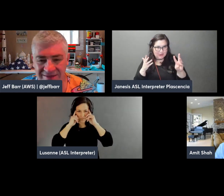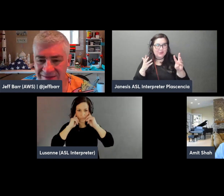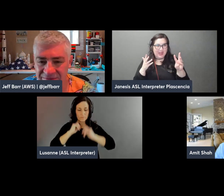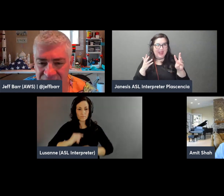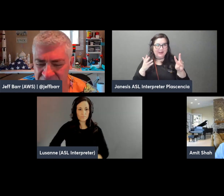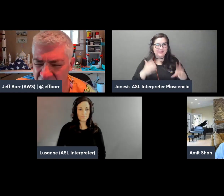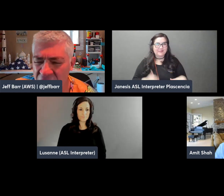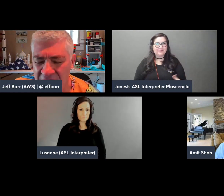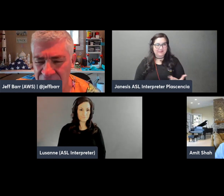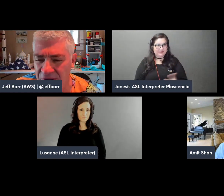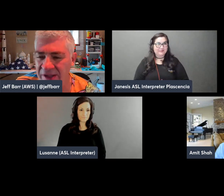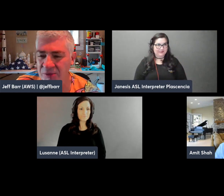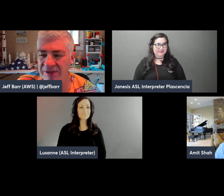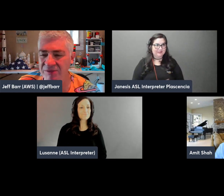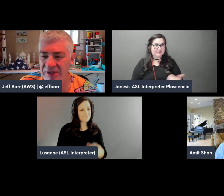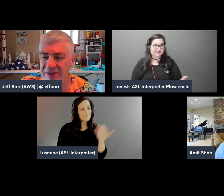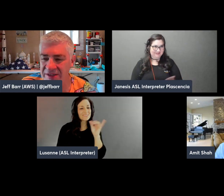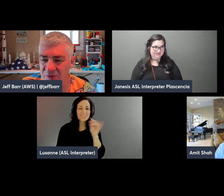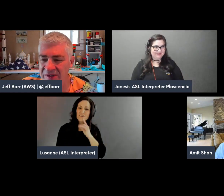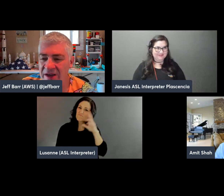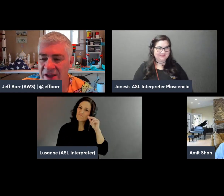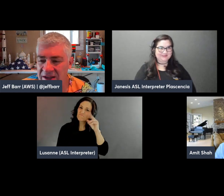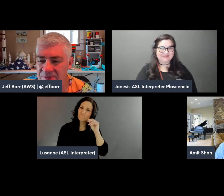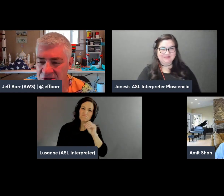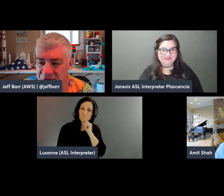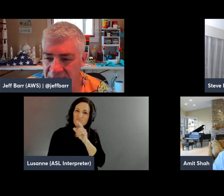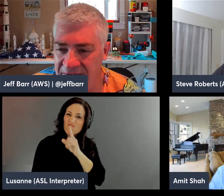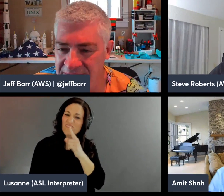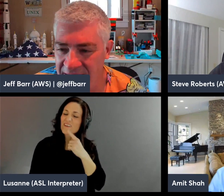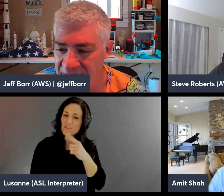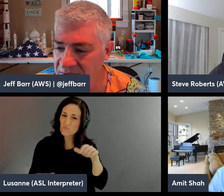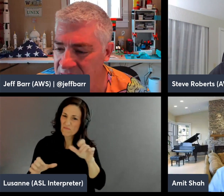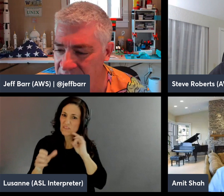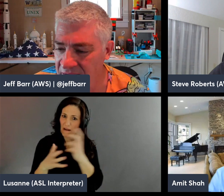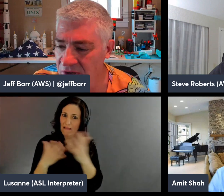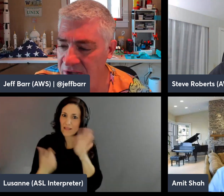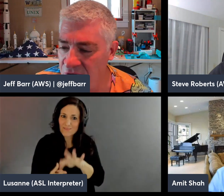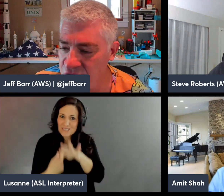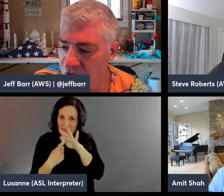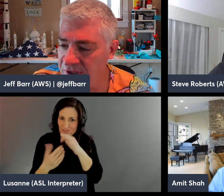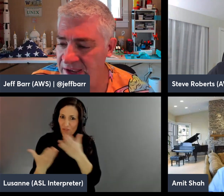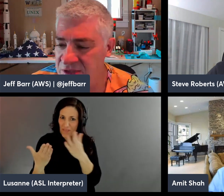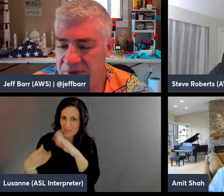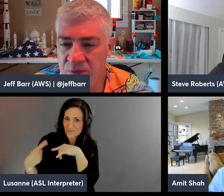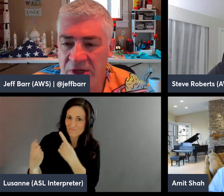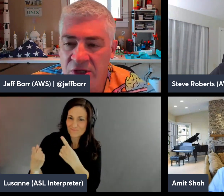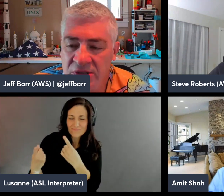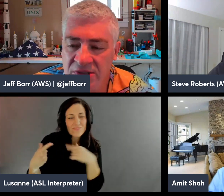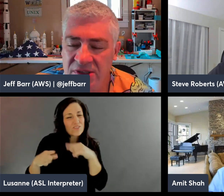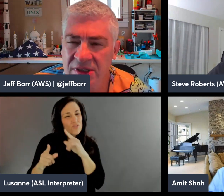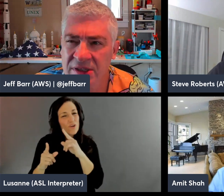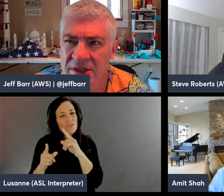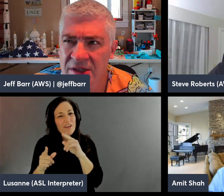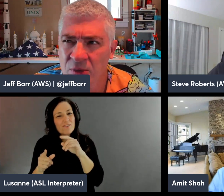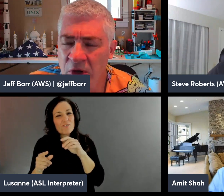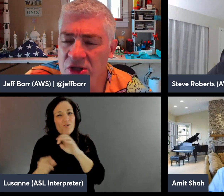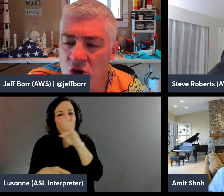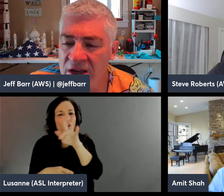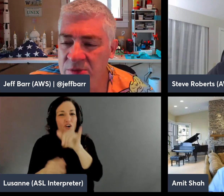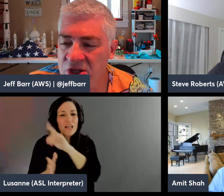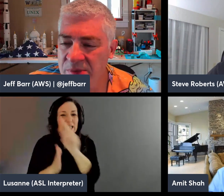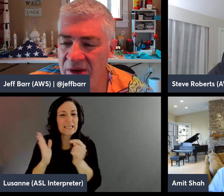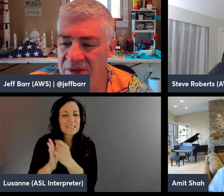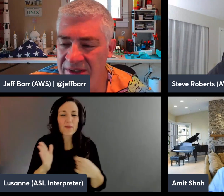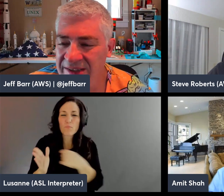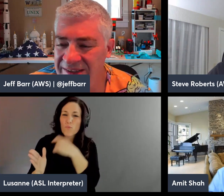it's like, no, not really. We've done a lot of special things. And in those early days, we couldn't